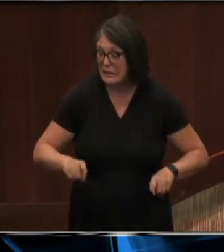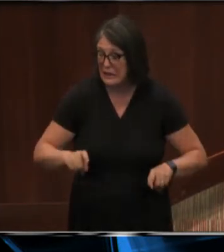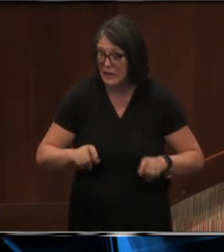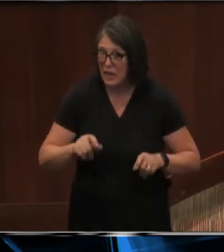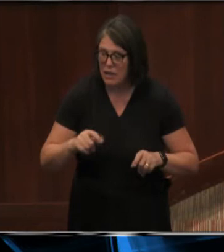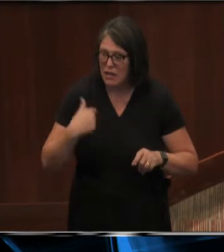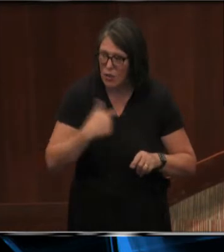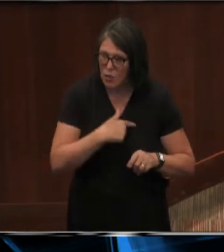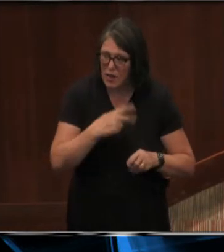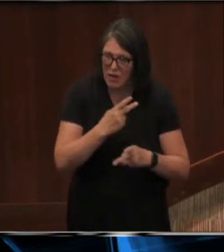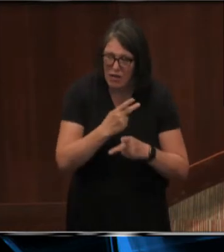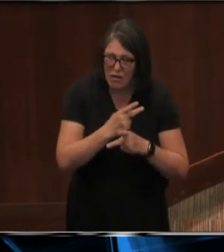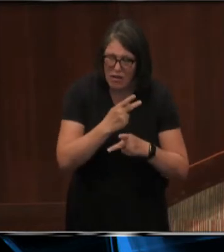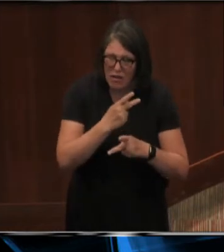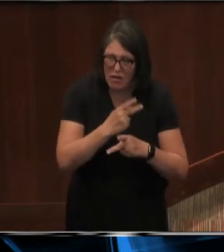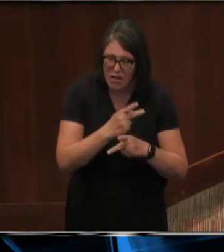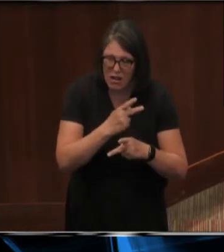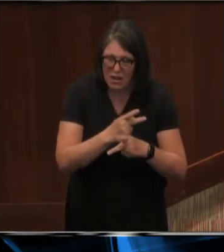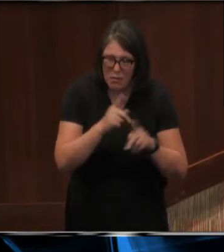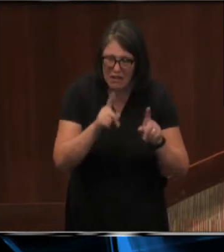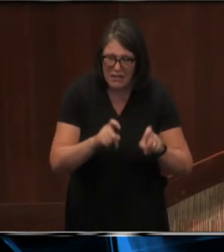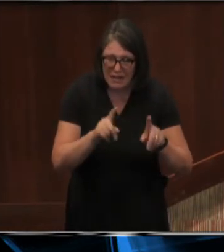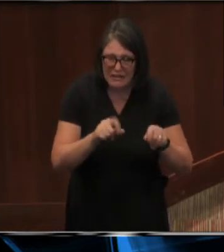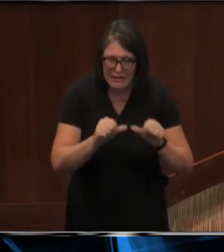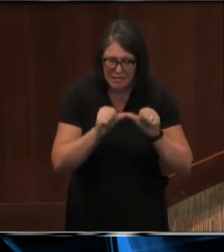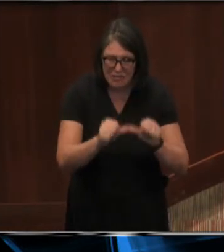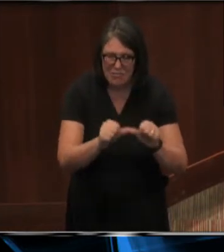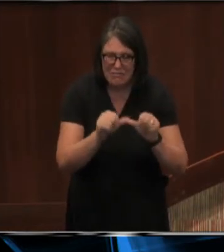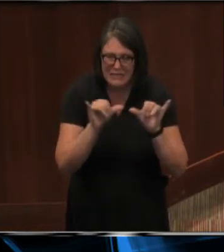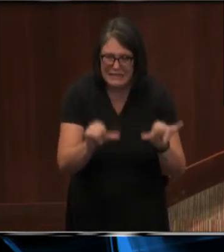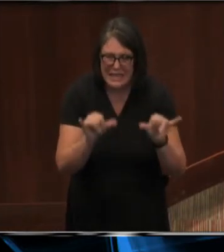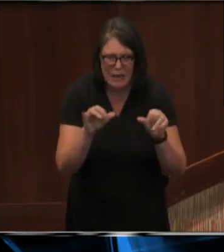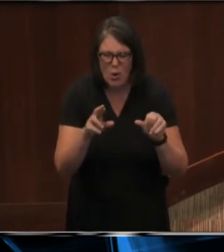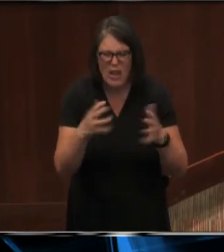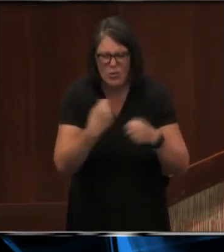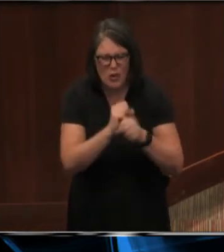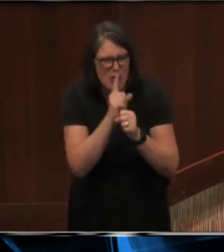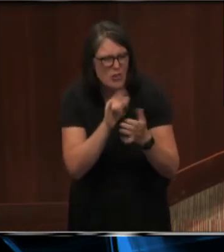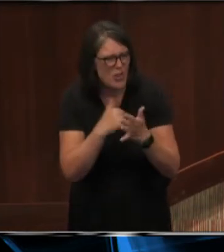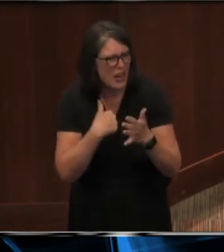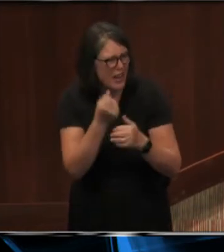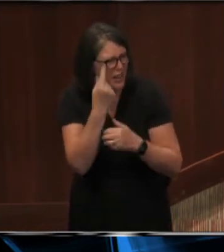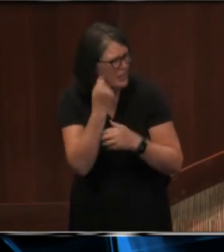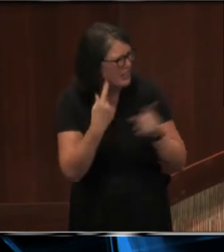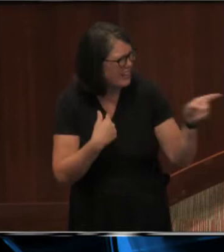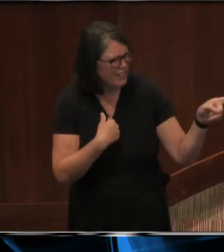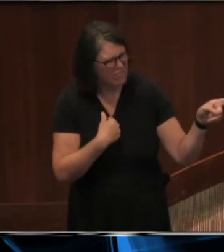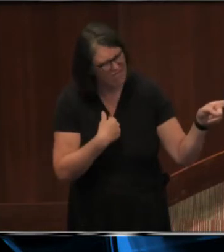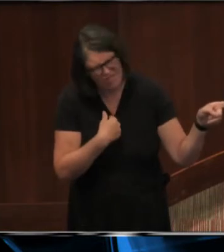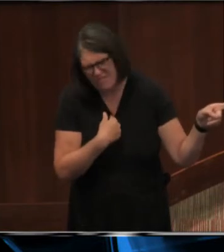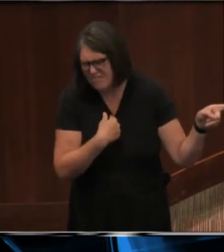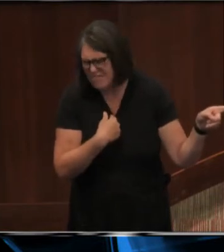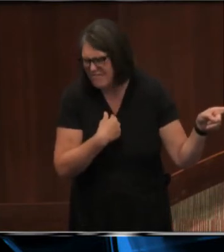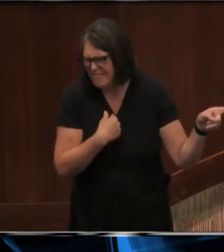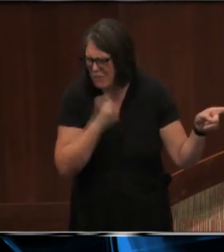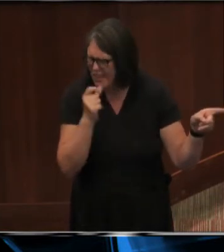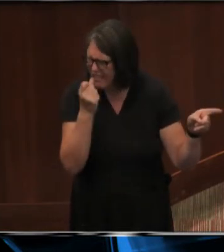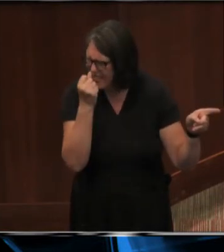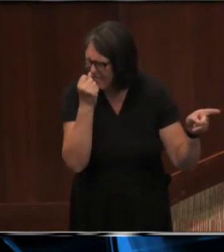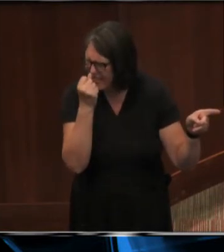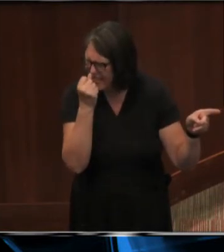or with it being a call to action. I just wanted a clarification to make sure I didn't hear that incorrectly. I'm sorry, I'm not sure I